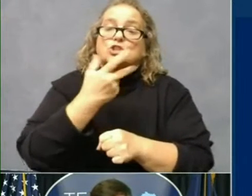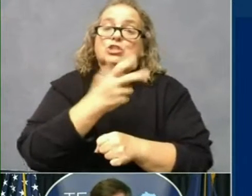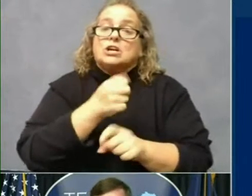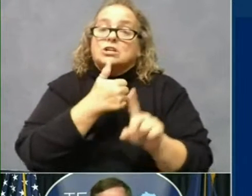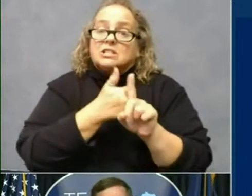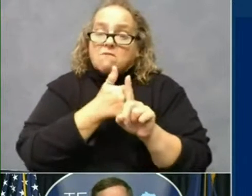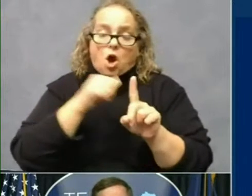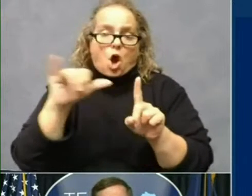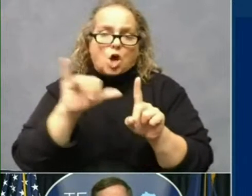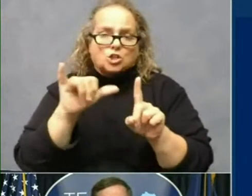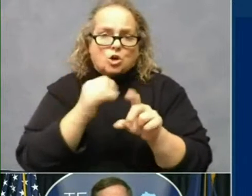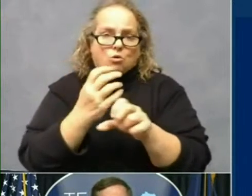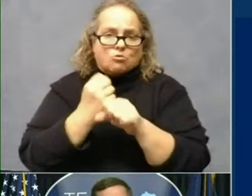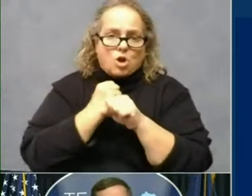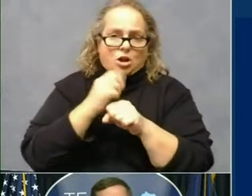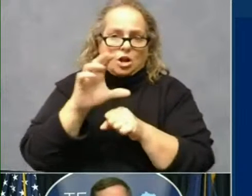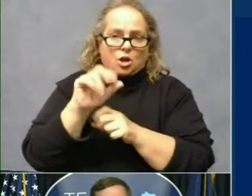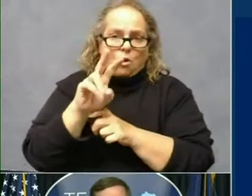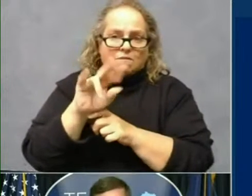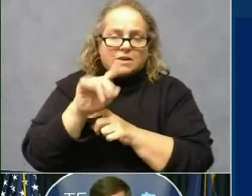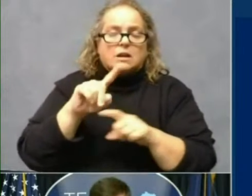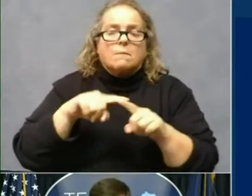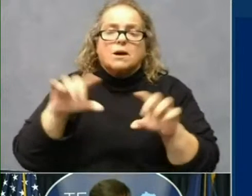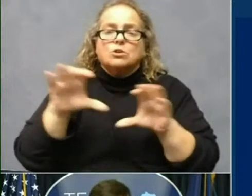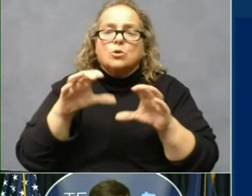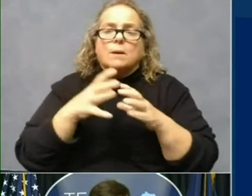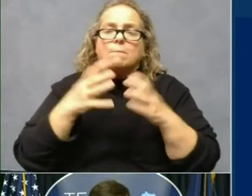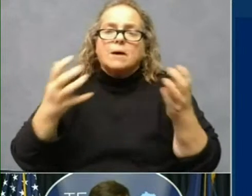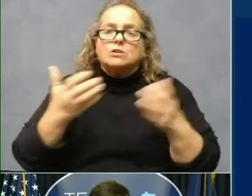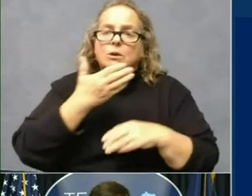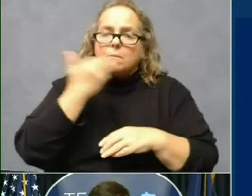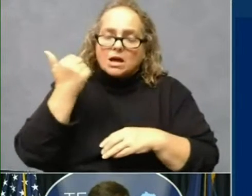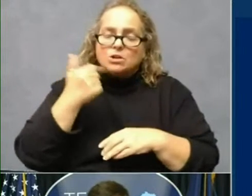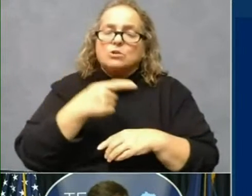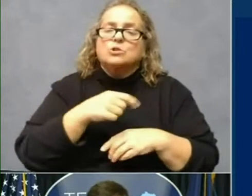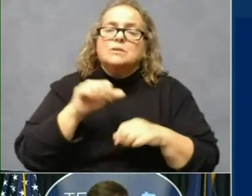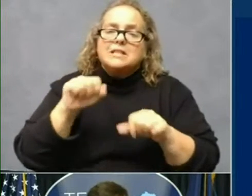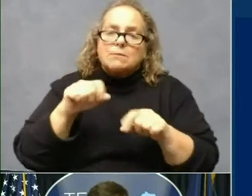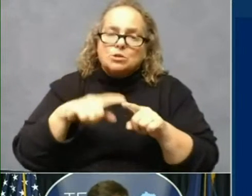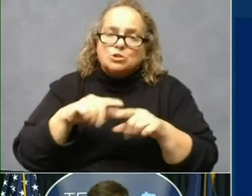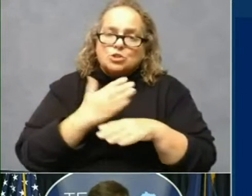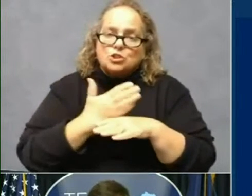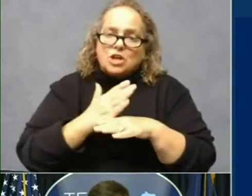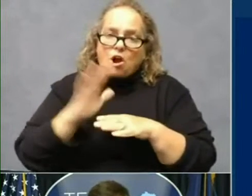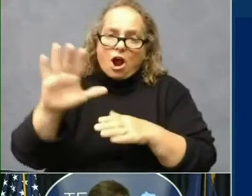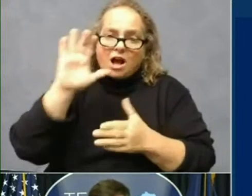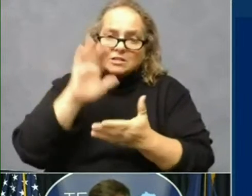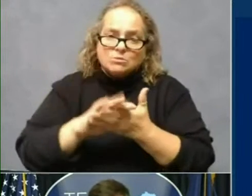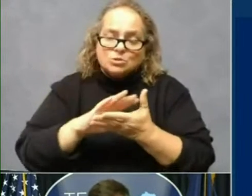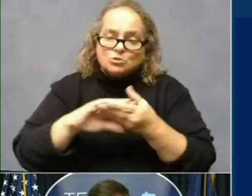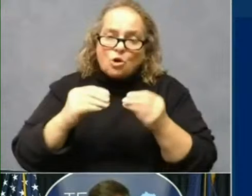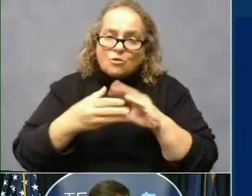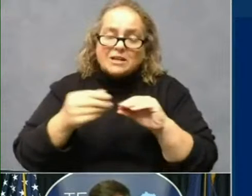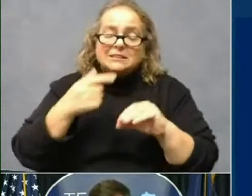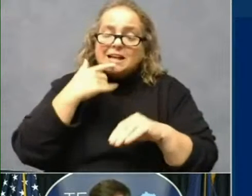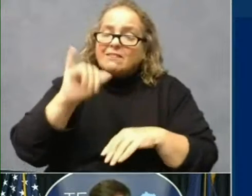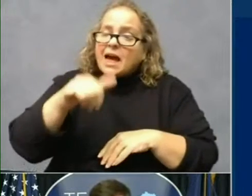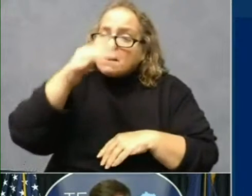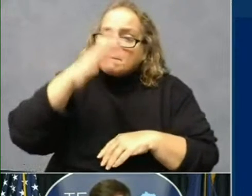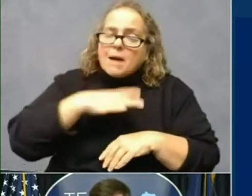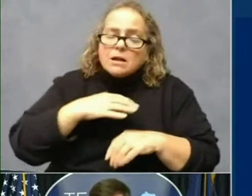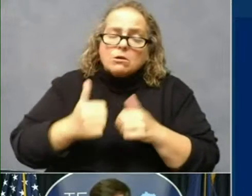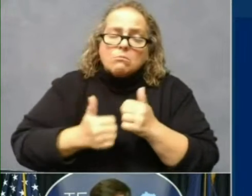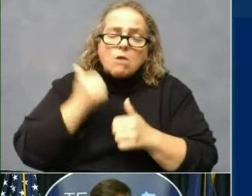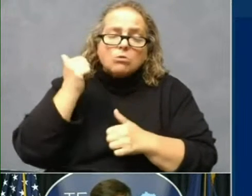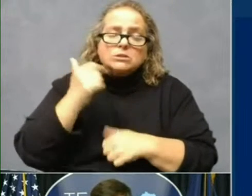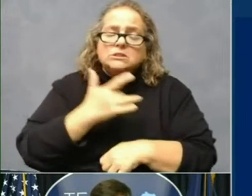much better and was able to share her husband's story with us. She said Rufus was the most kind, gentle, caring soul, and everyone knew